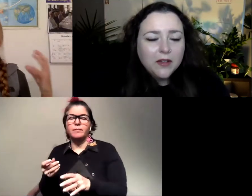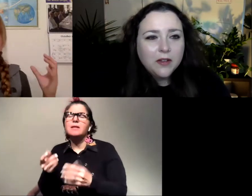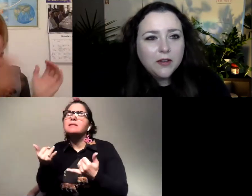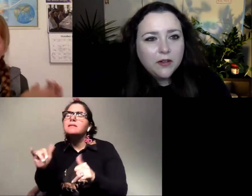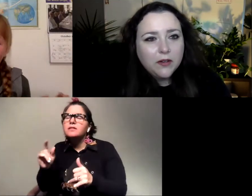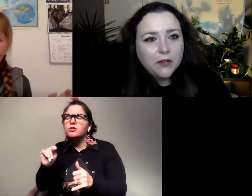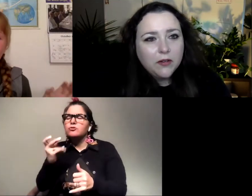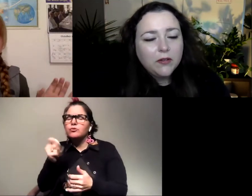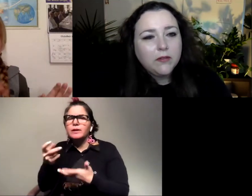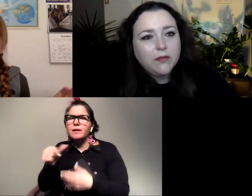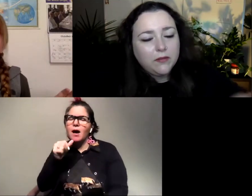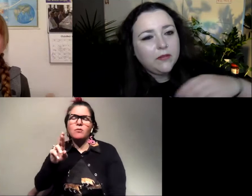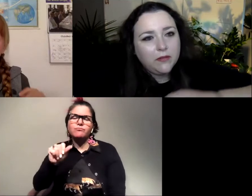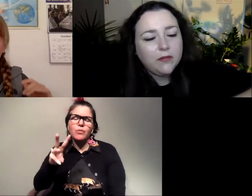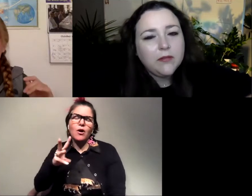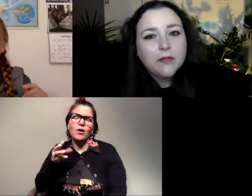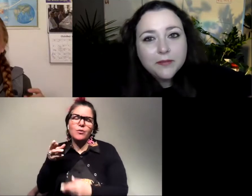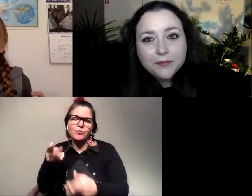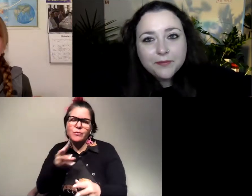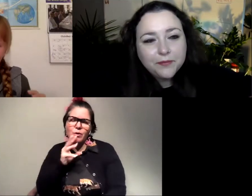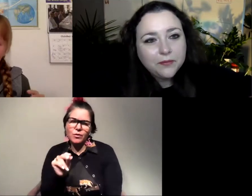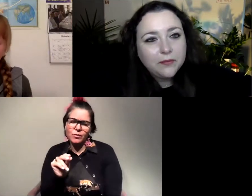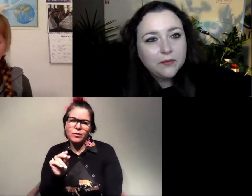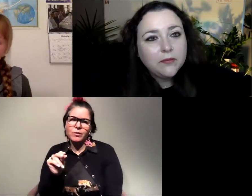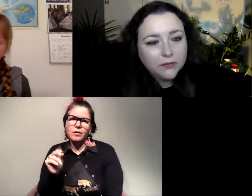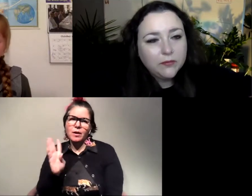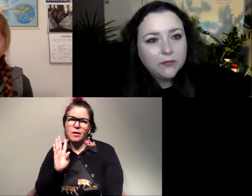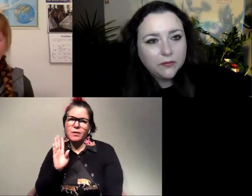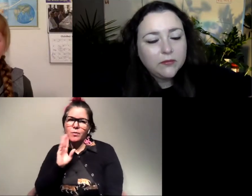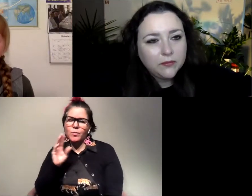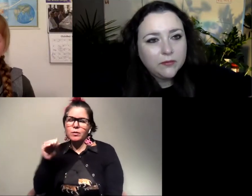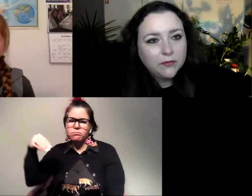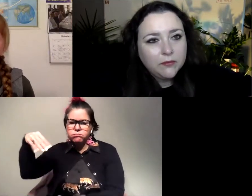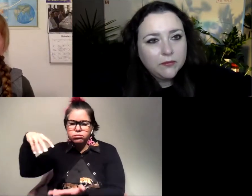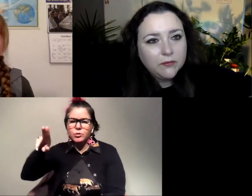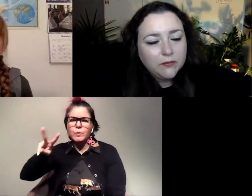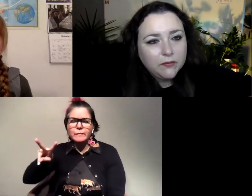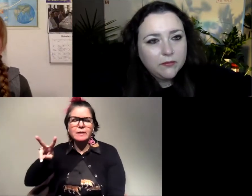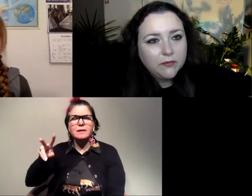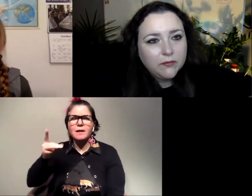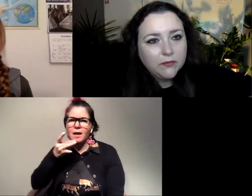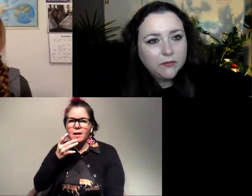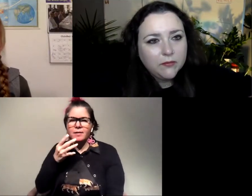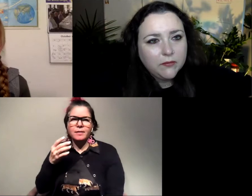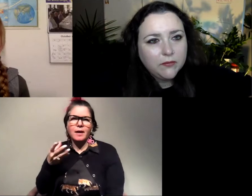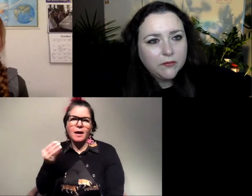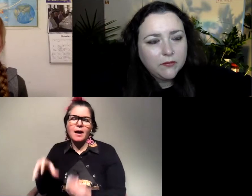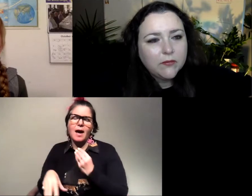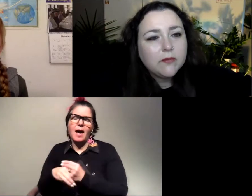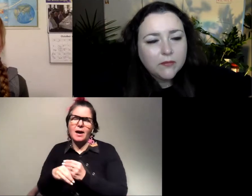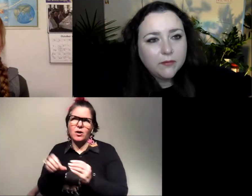right? It's not like raw river water. They blast it with UV and add chlorine, I